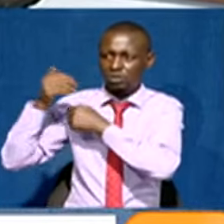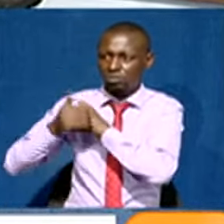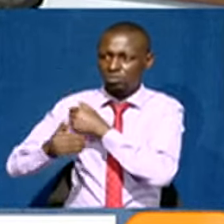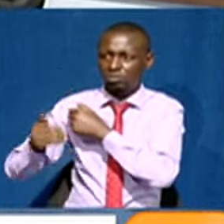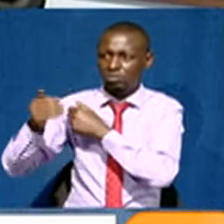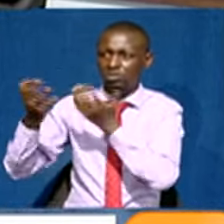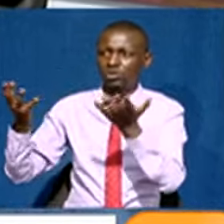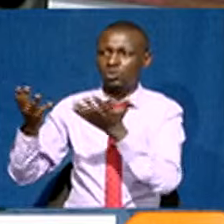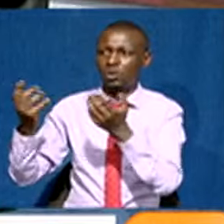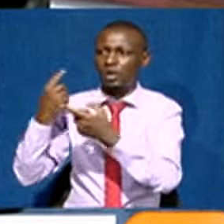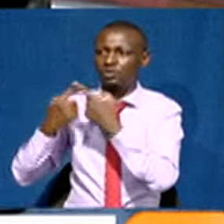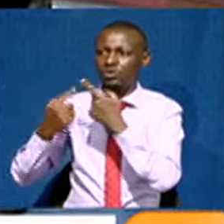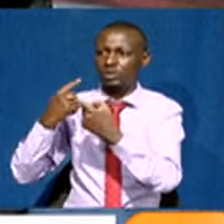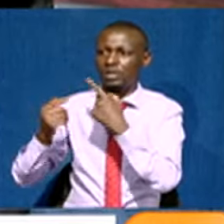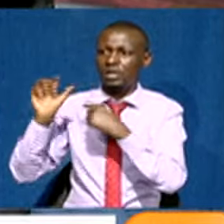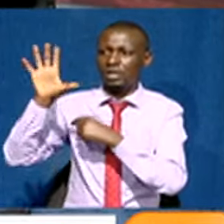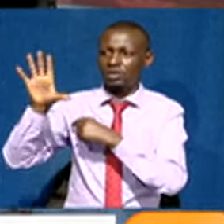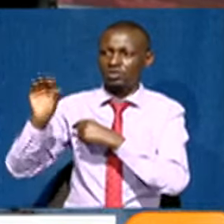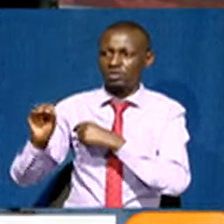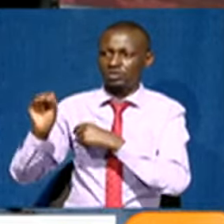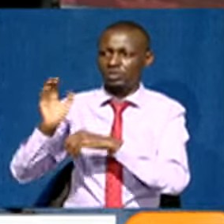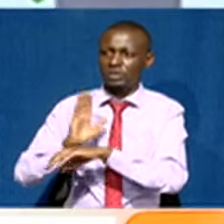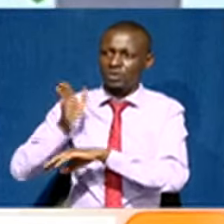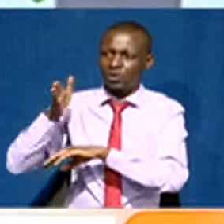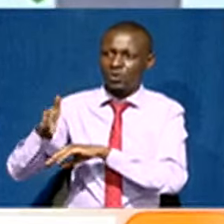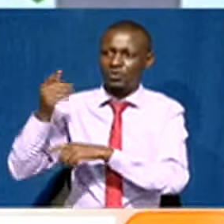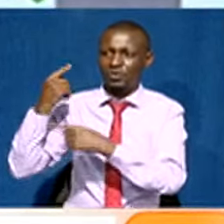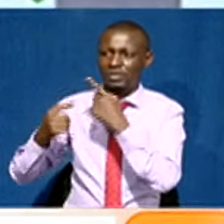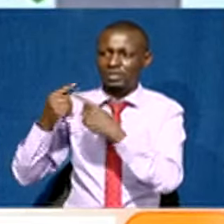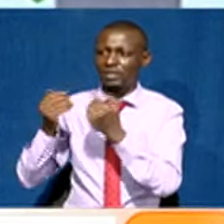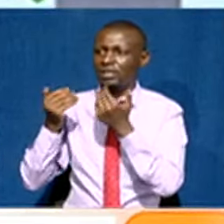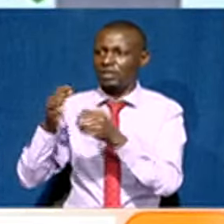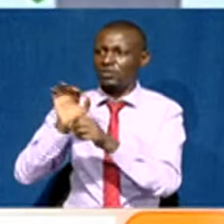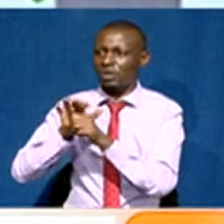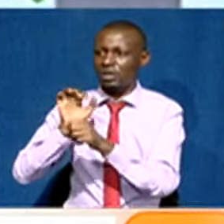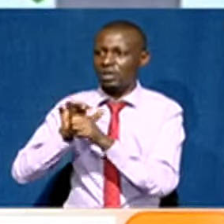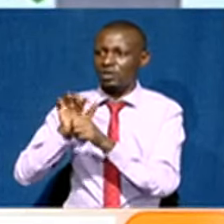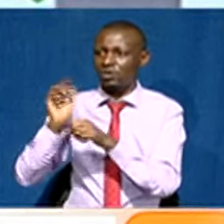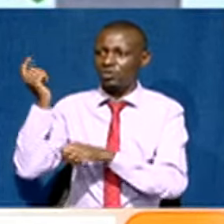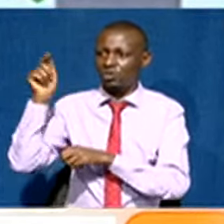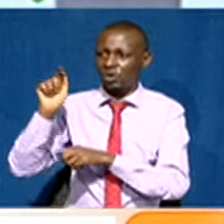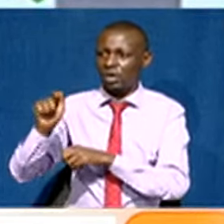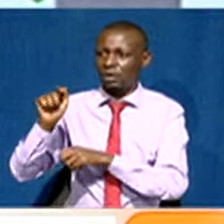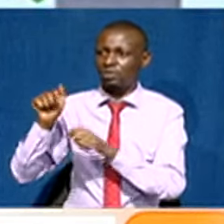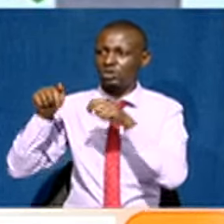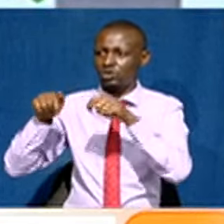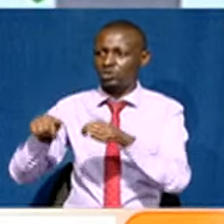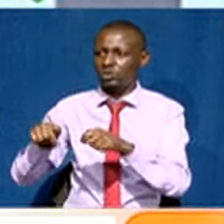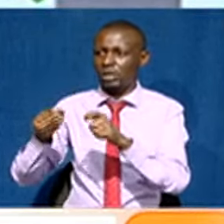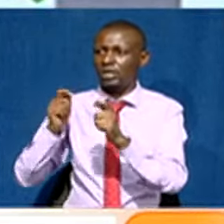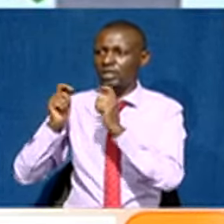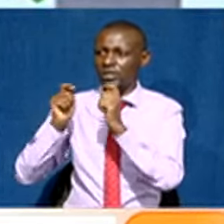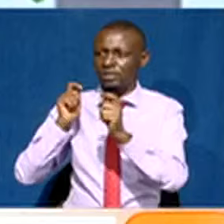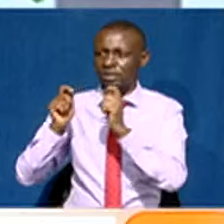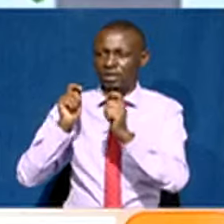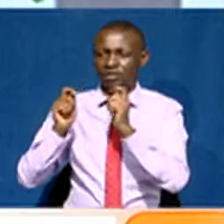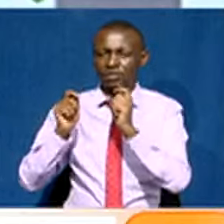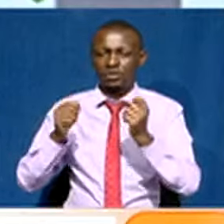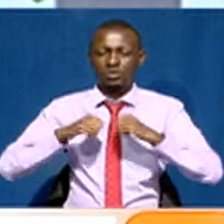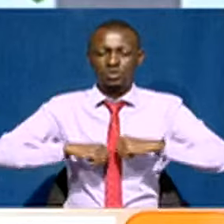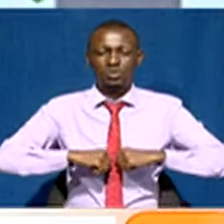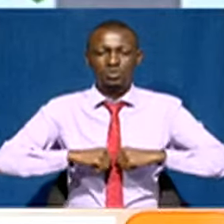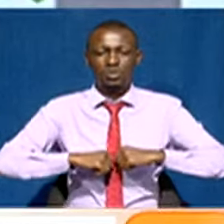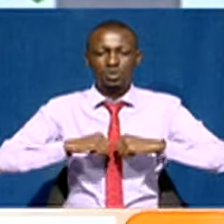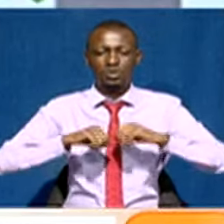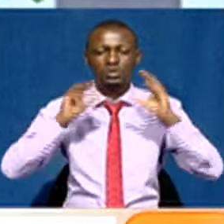50 plus years. Thank you so much for joining us on Power Talk today. That's been Kenneth Odhiambo, who's the CEO of